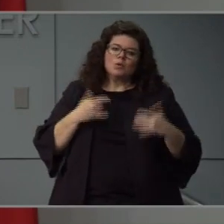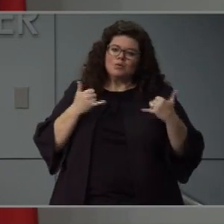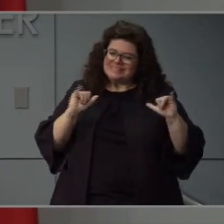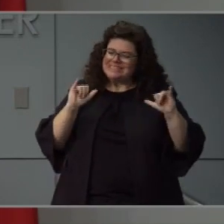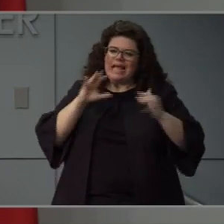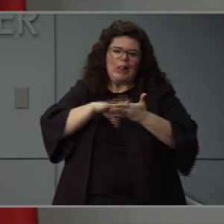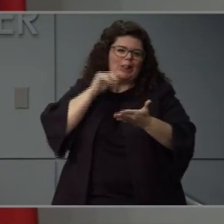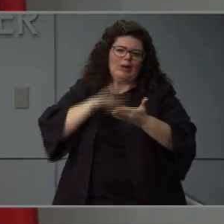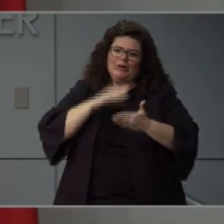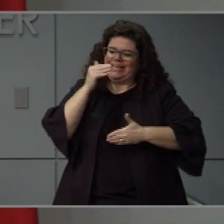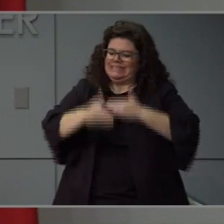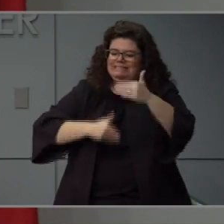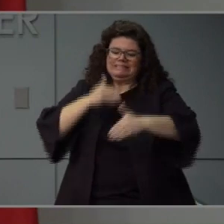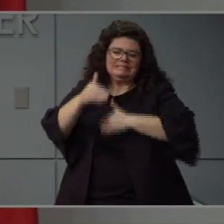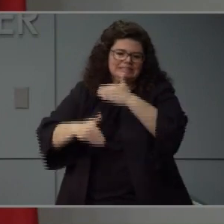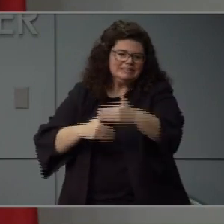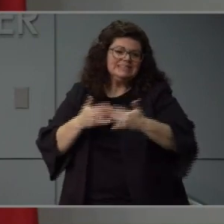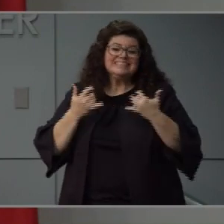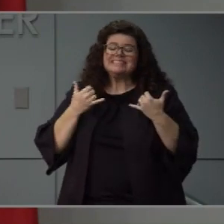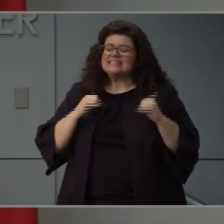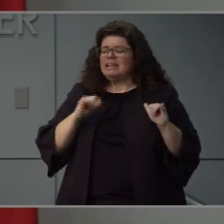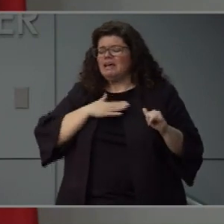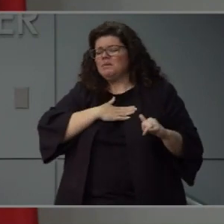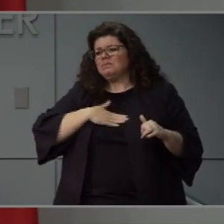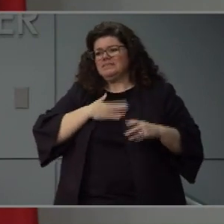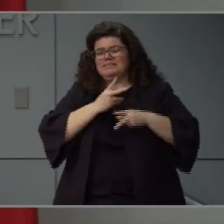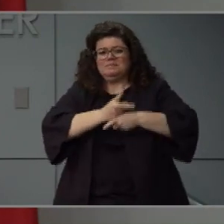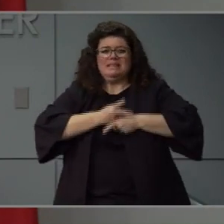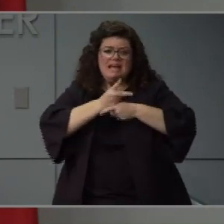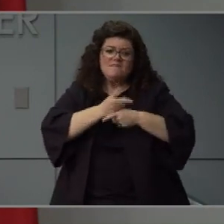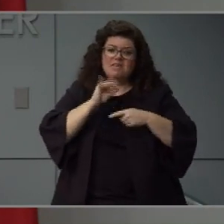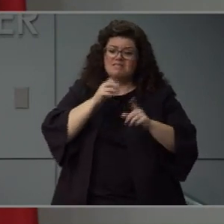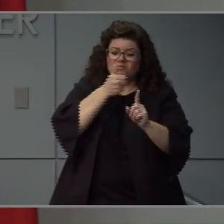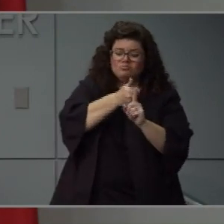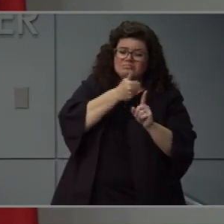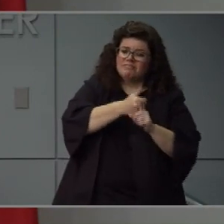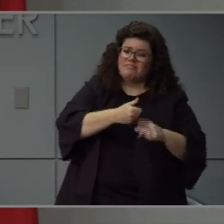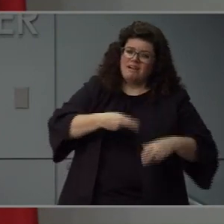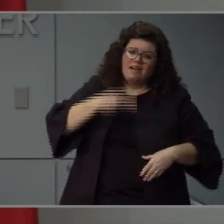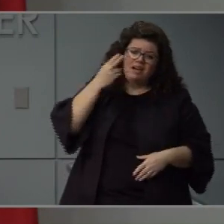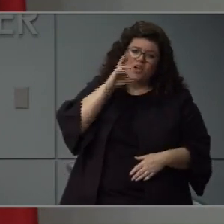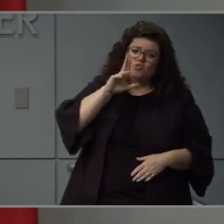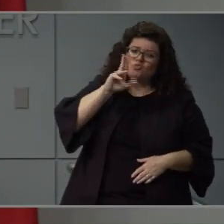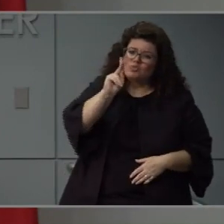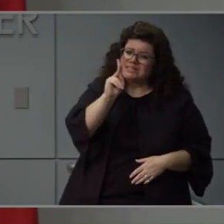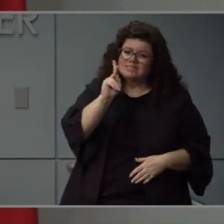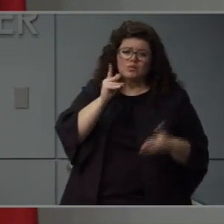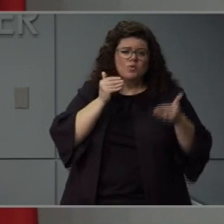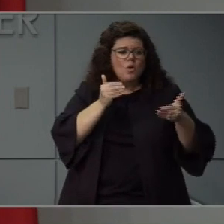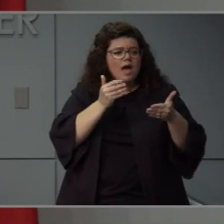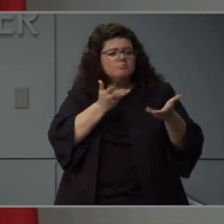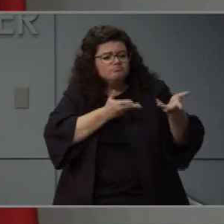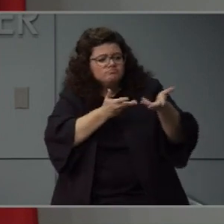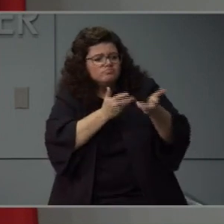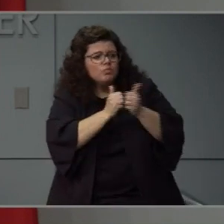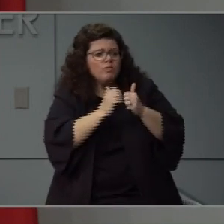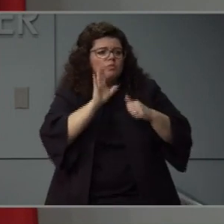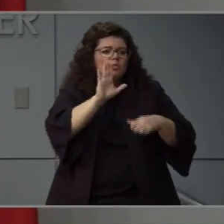on the side of caution, particularly for those who are at higher risk. Have those conversations with